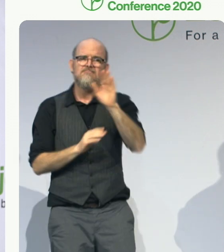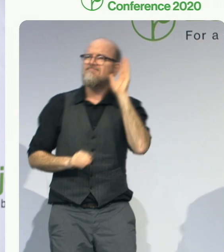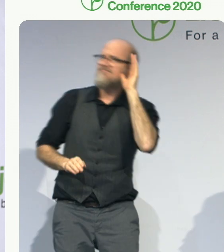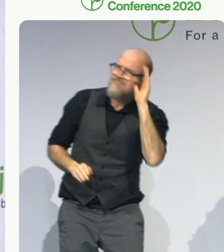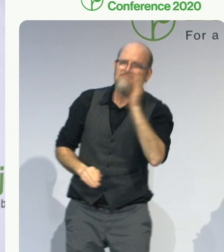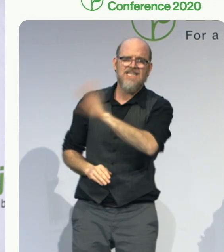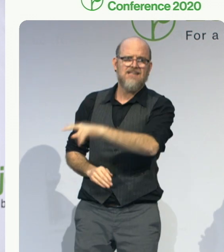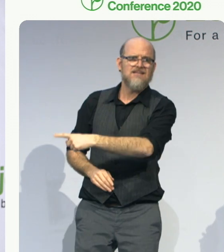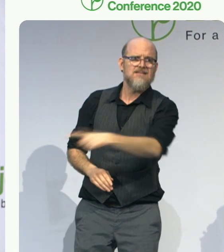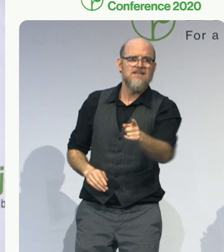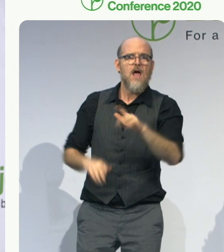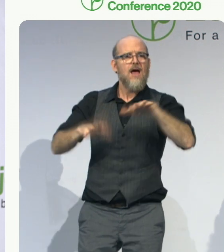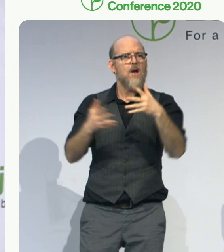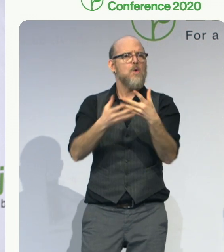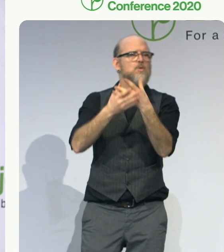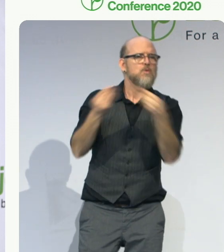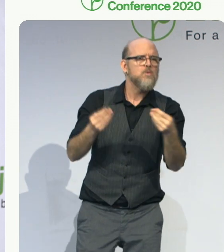only for the privileged,